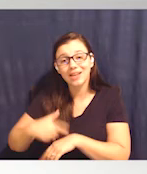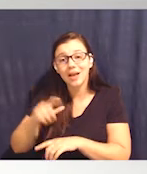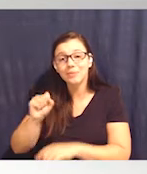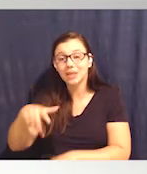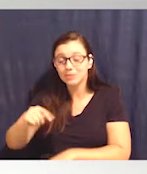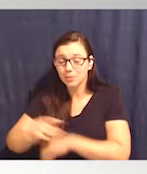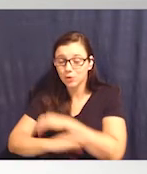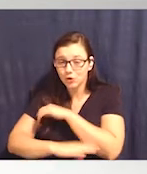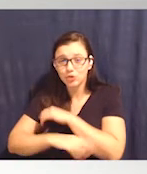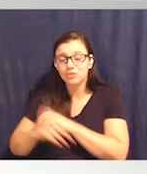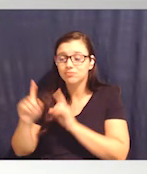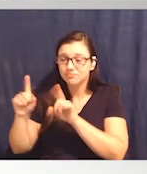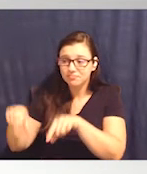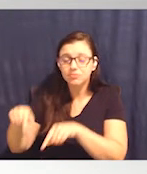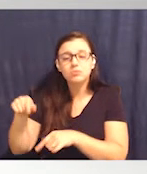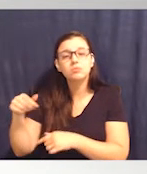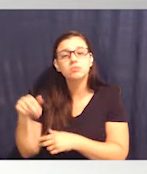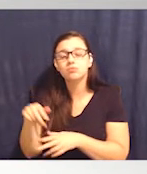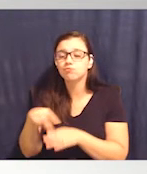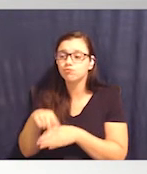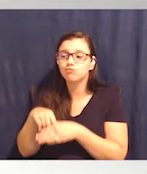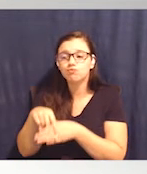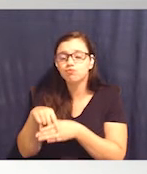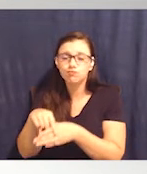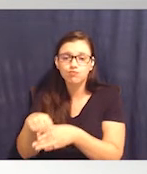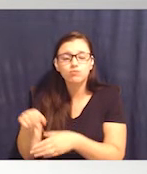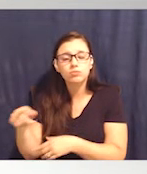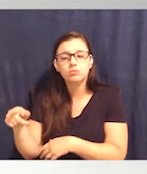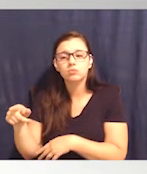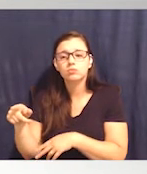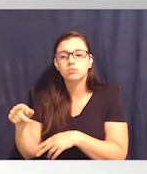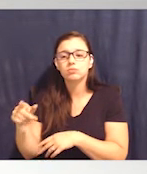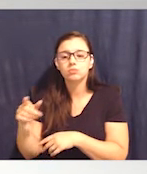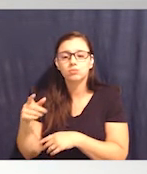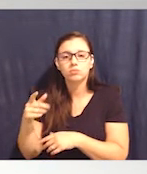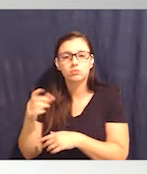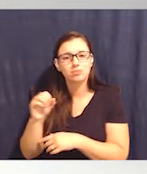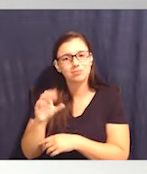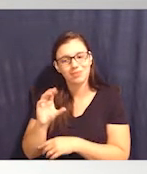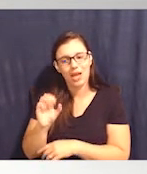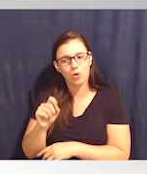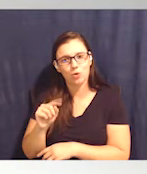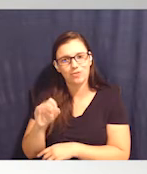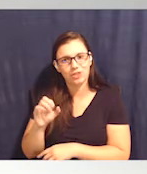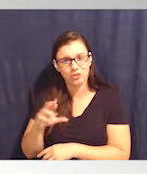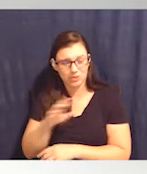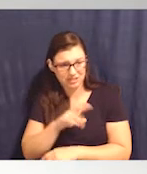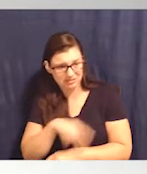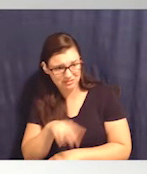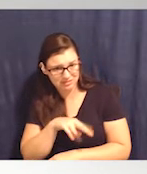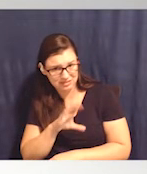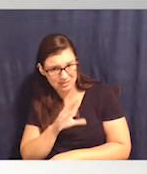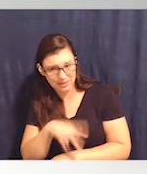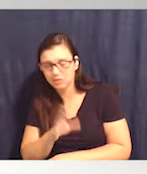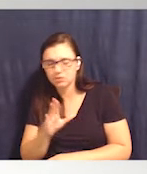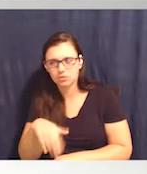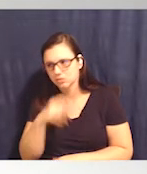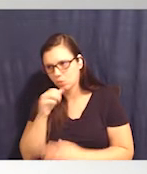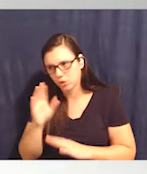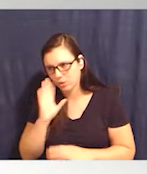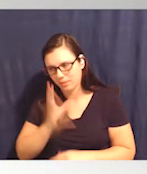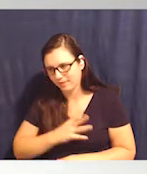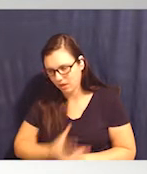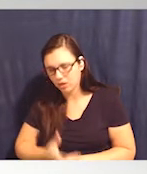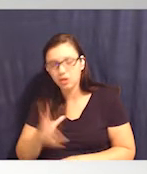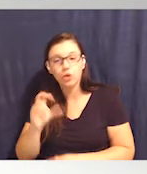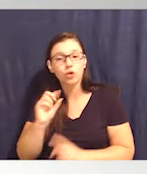and the outfitters are always kind of like, CP, and you're going to put him on a horse. Don't worry about it, it'll be fine. 30 minutes in, he goes flying